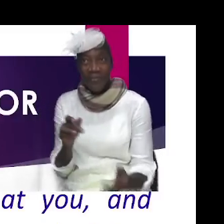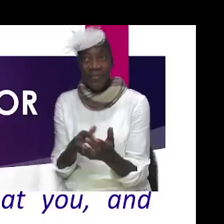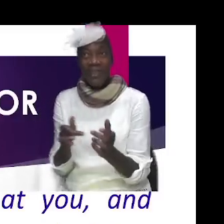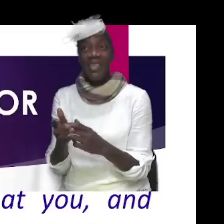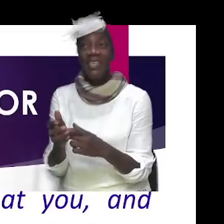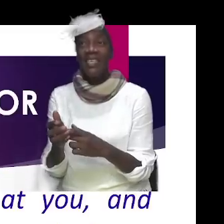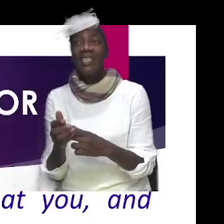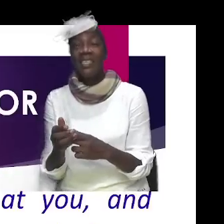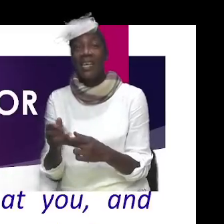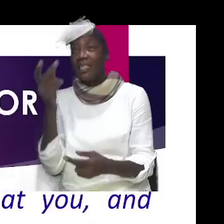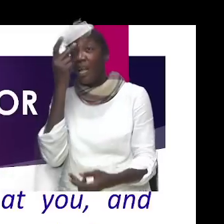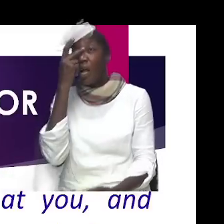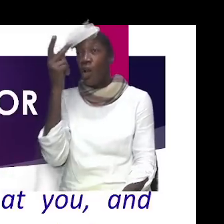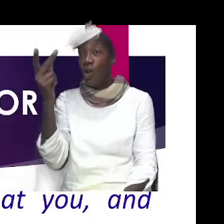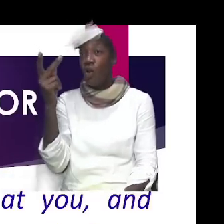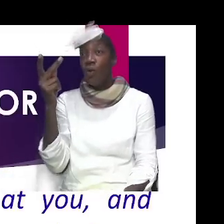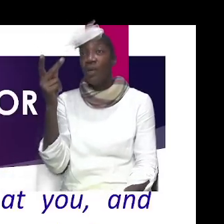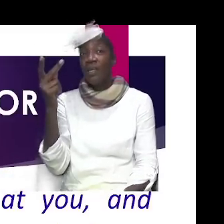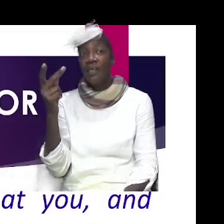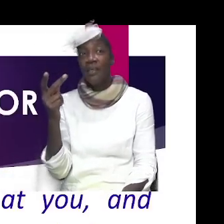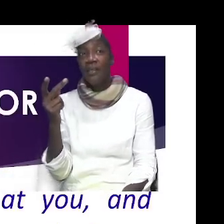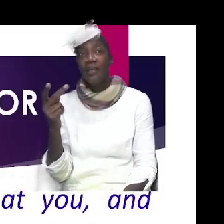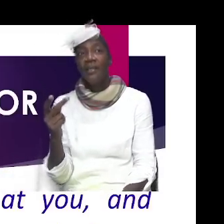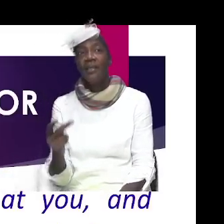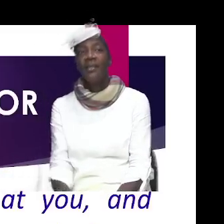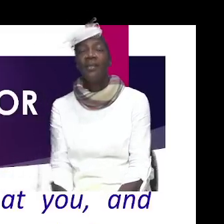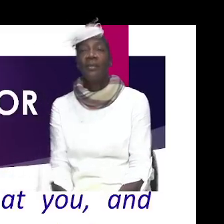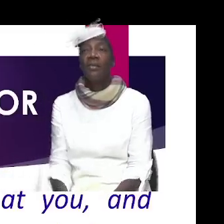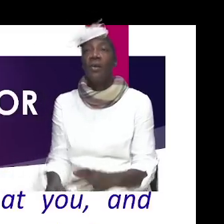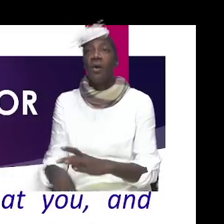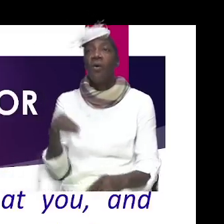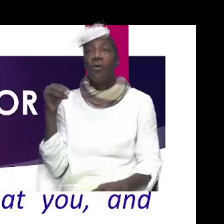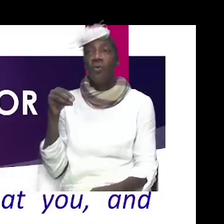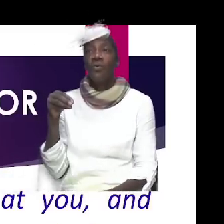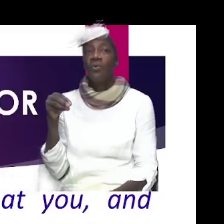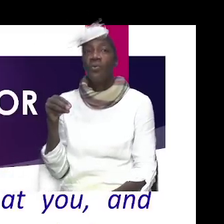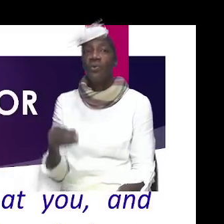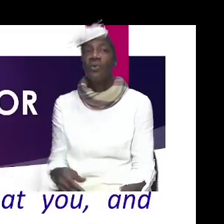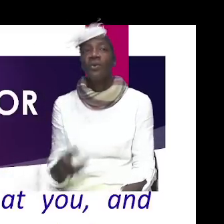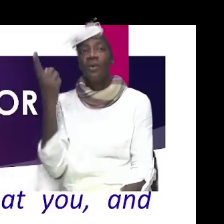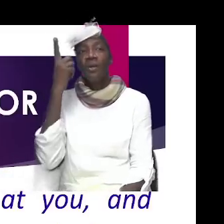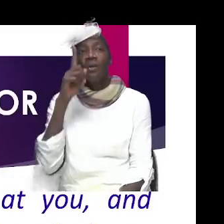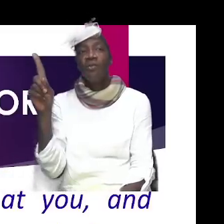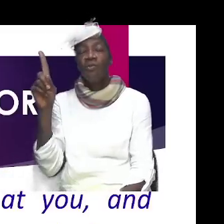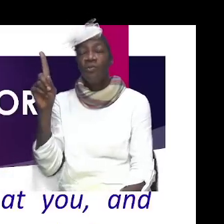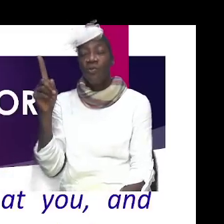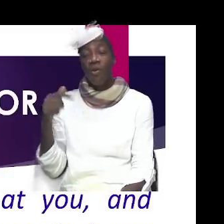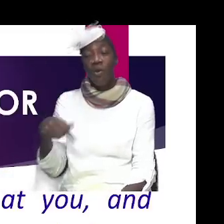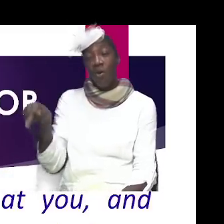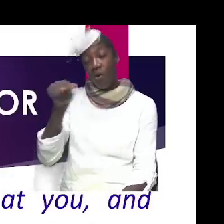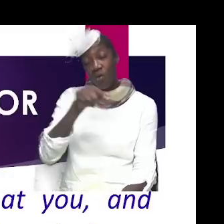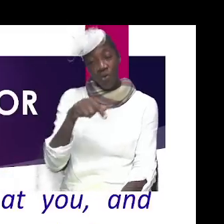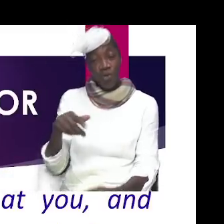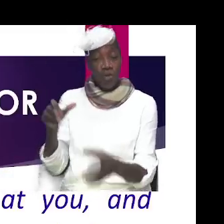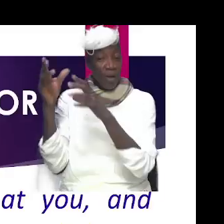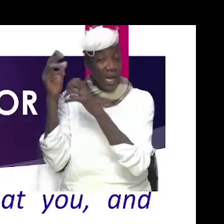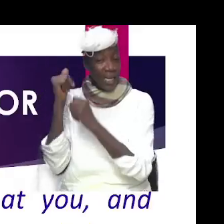looking, right? He is literally looking out for us to